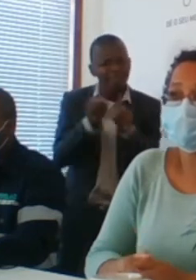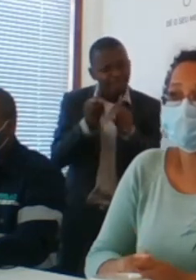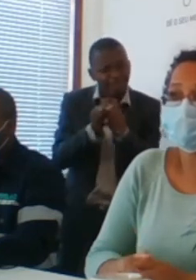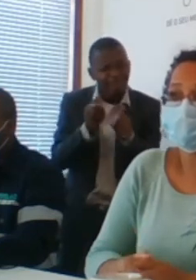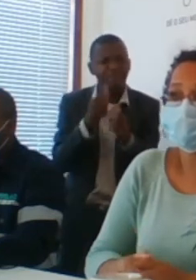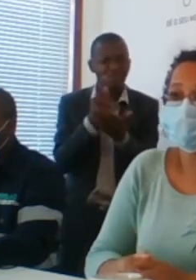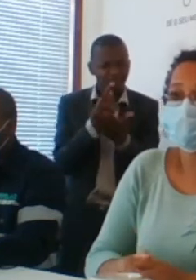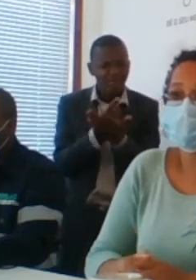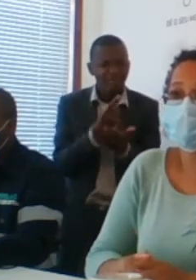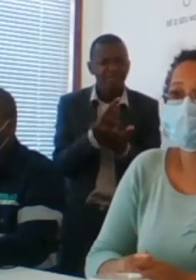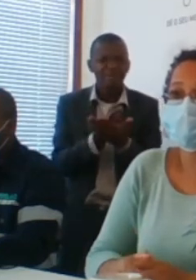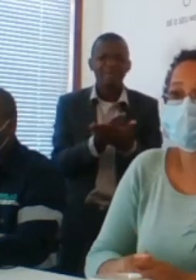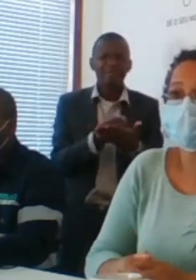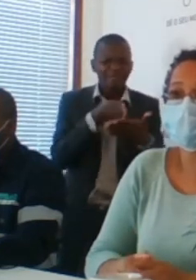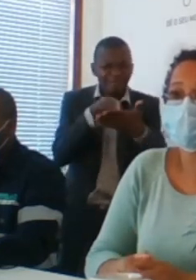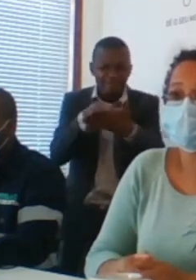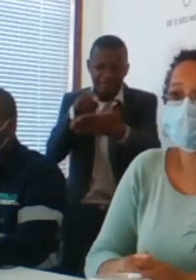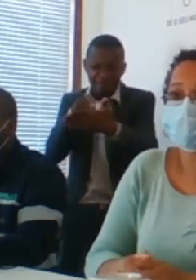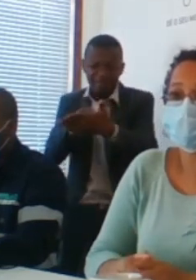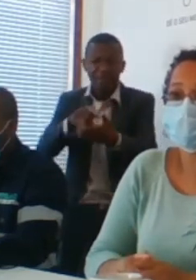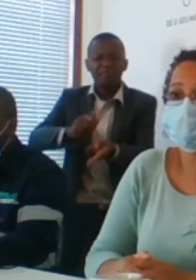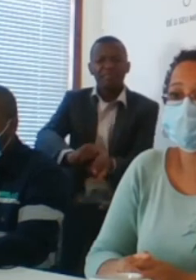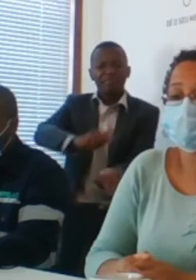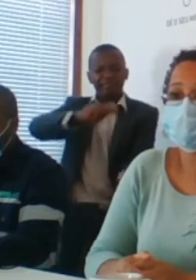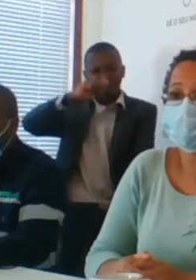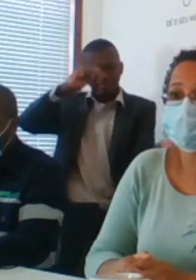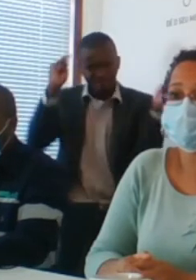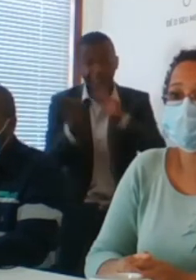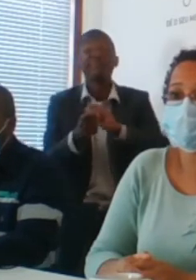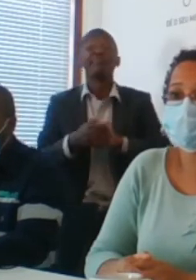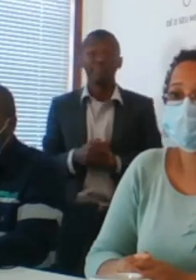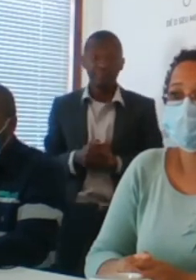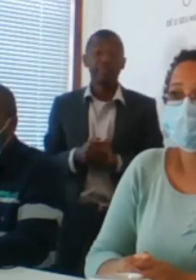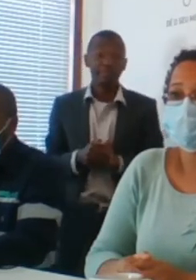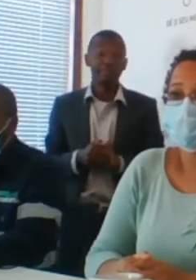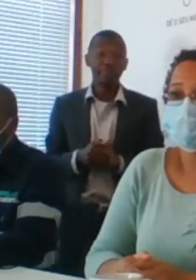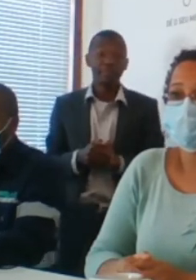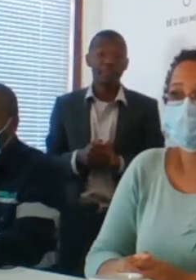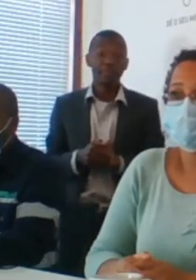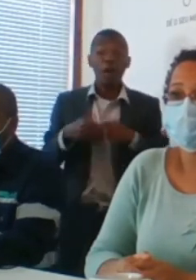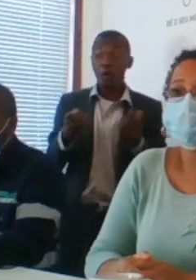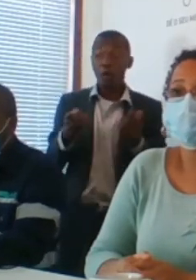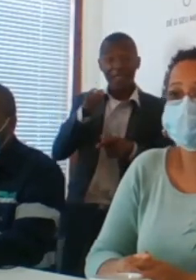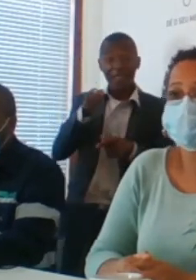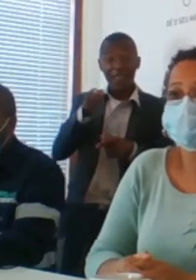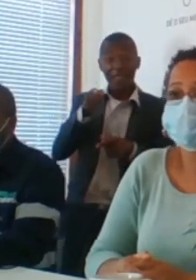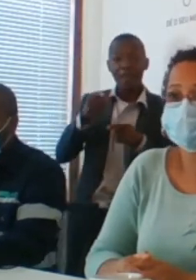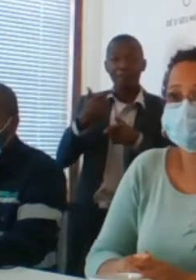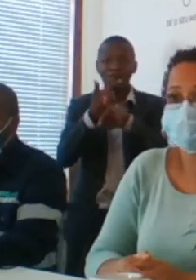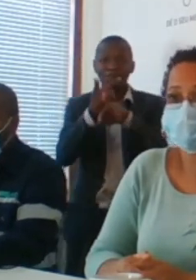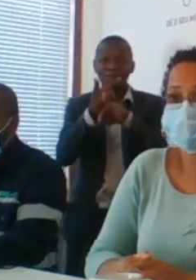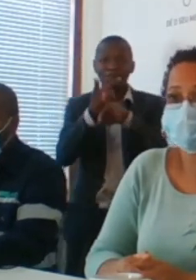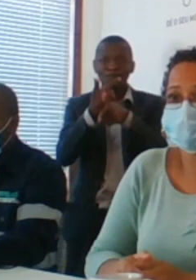we need to be helped. And this kind of meetings, will help and